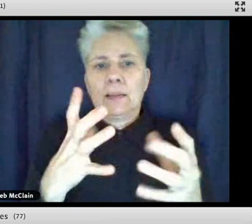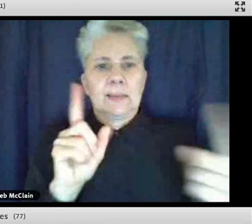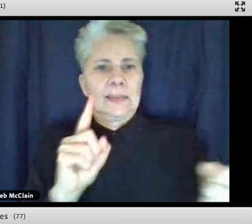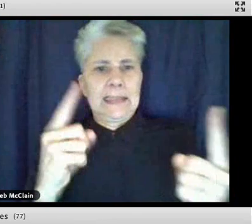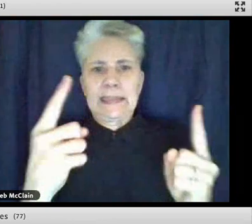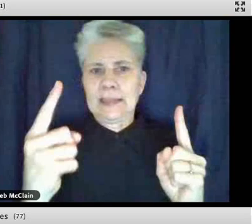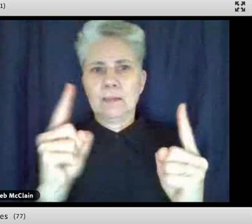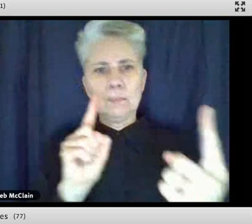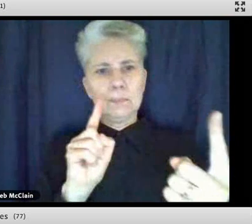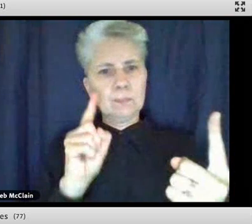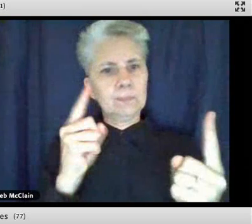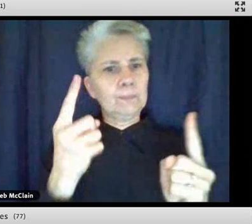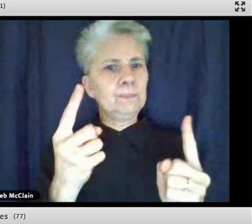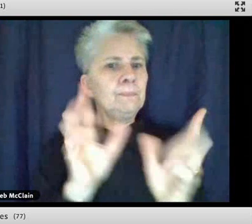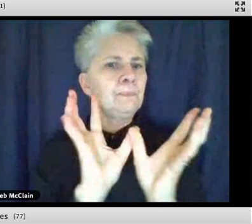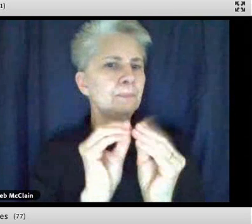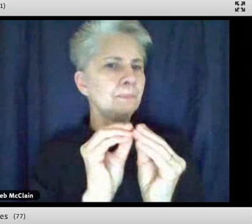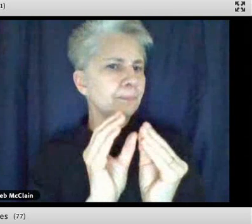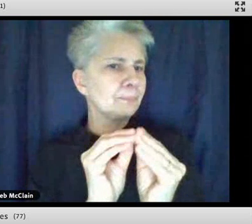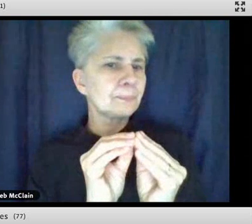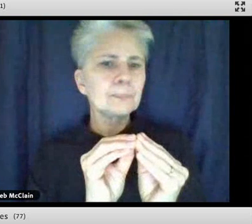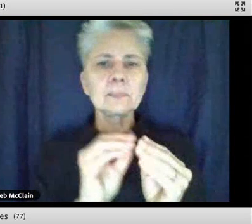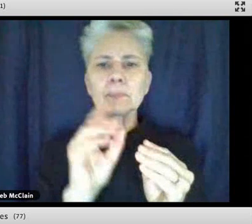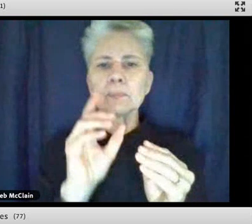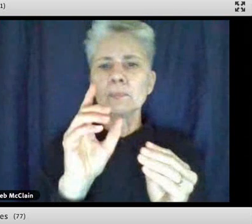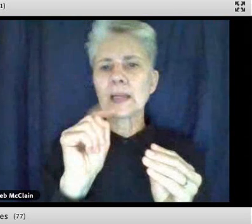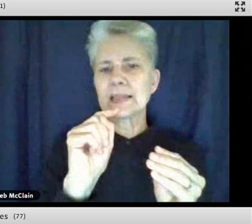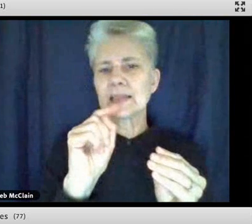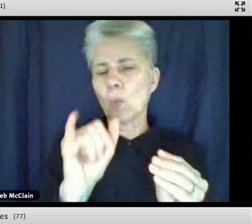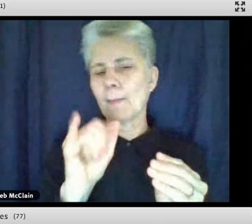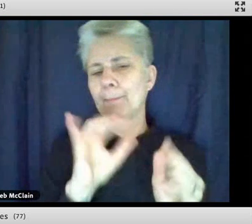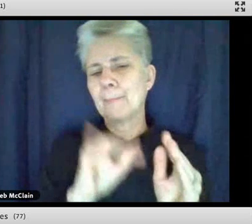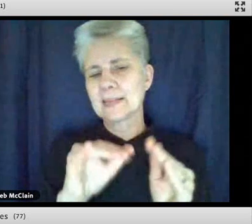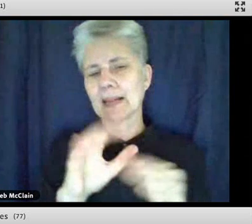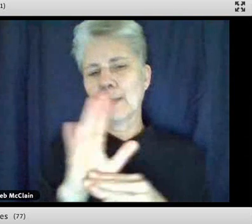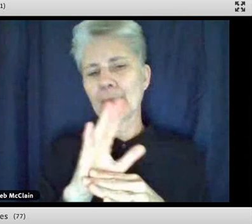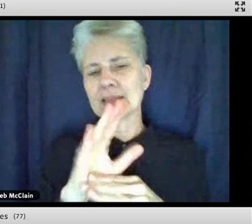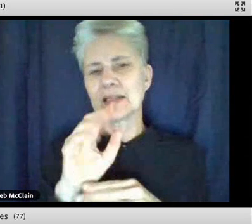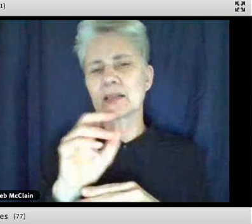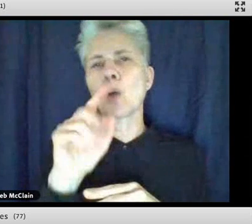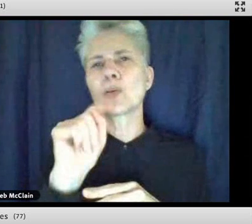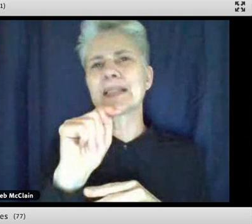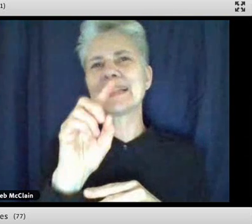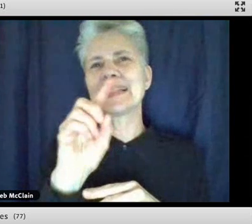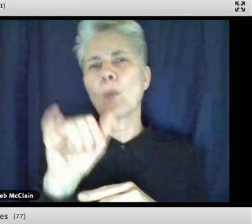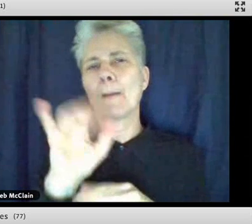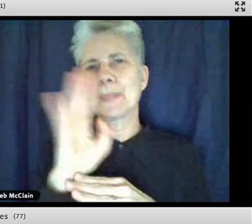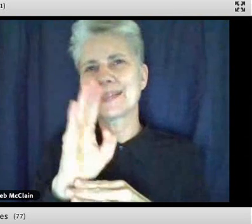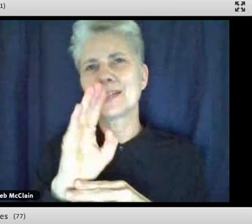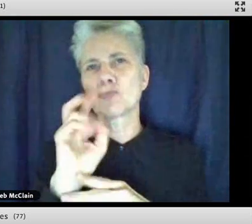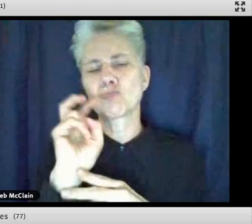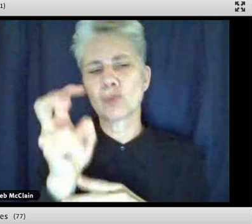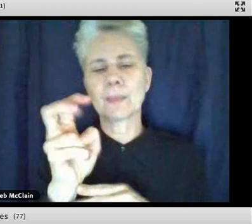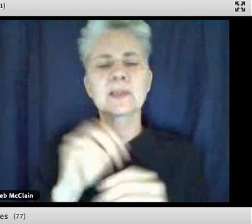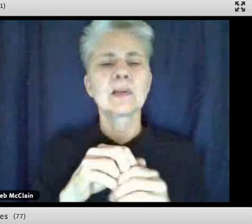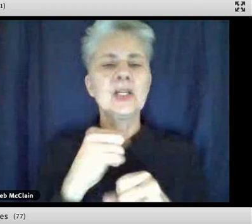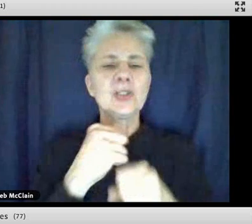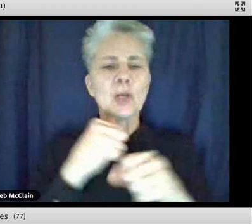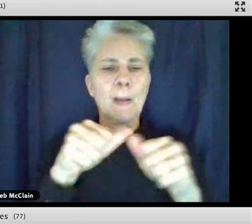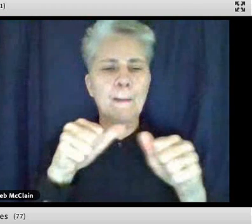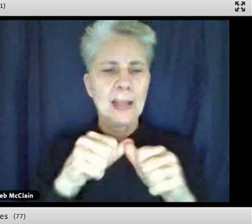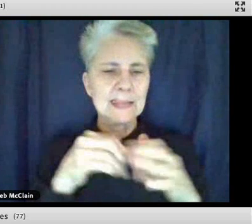distance, limit meetings, socials, TDYs, which is basically business trips, shelter in place indoors, or if directed,